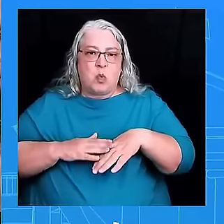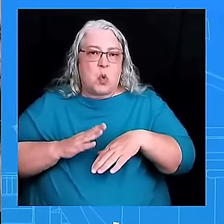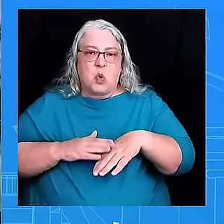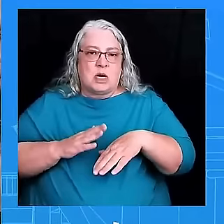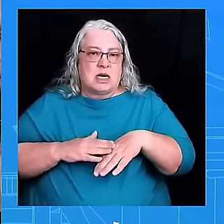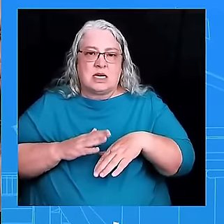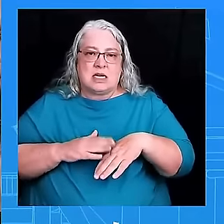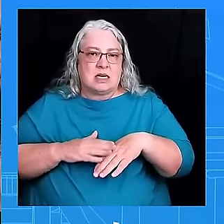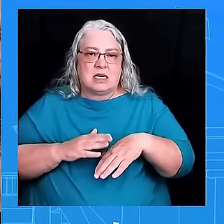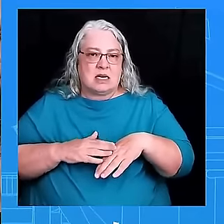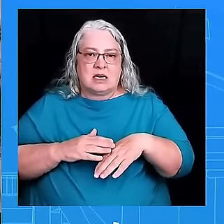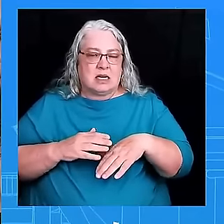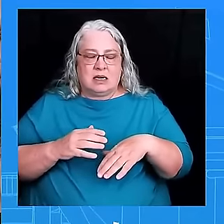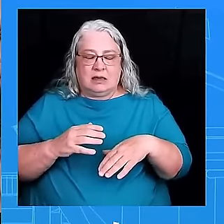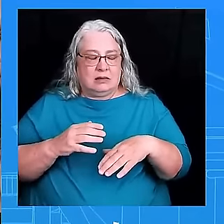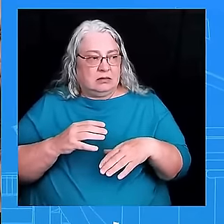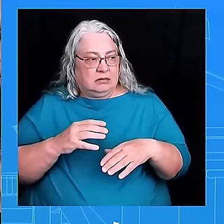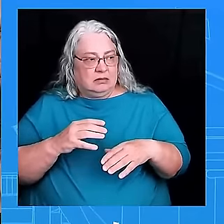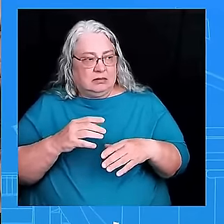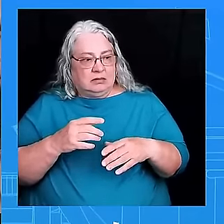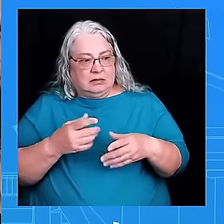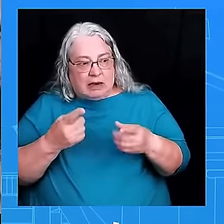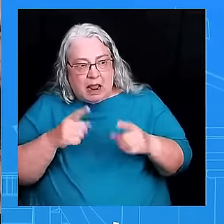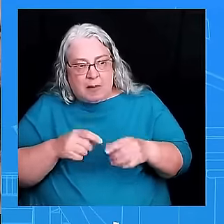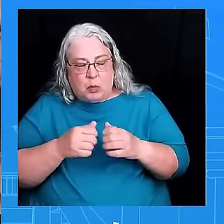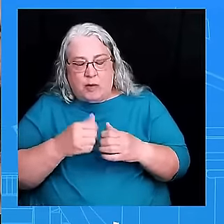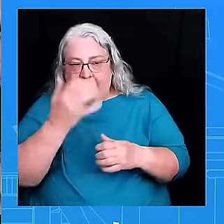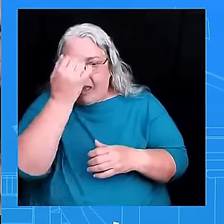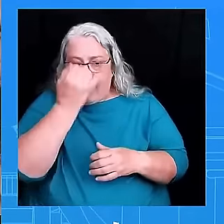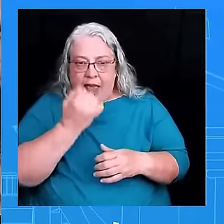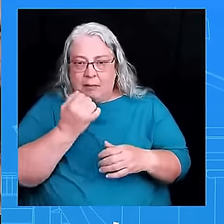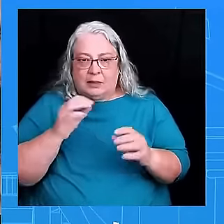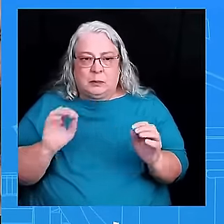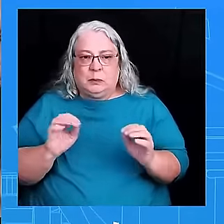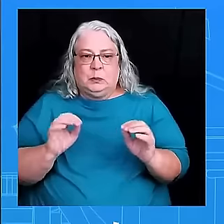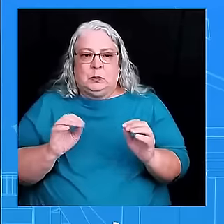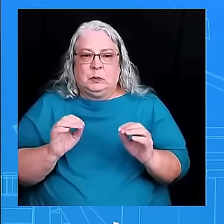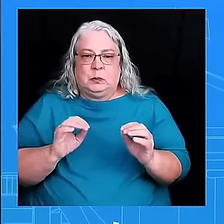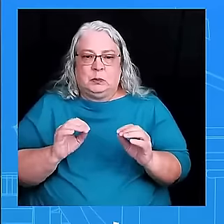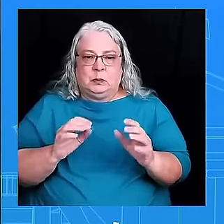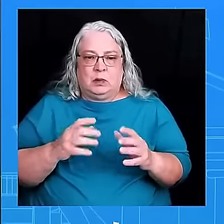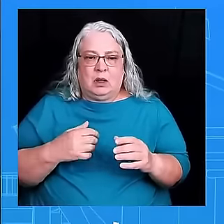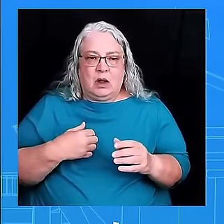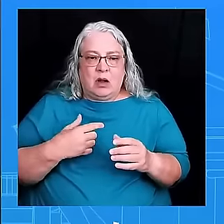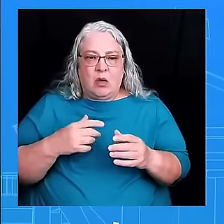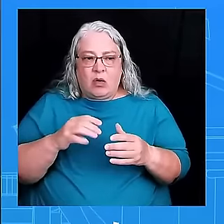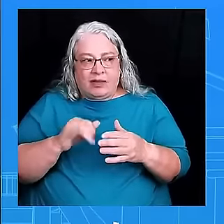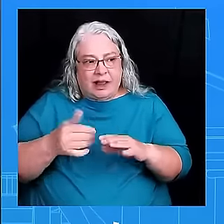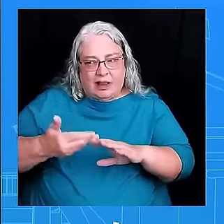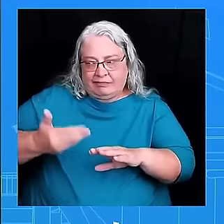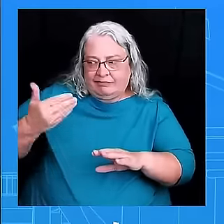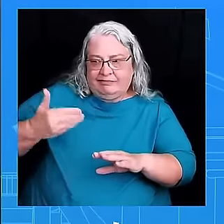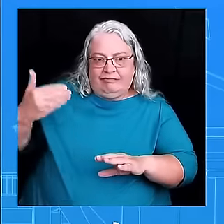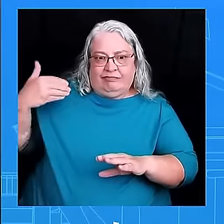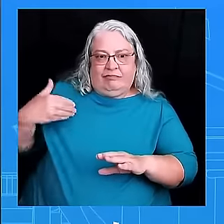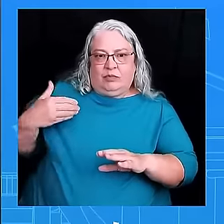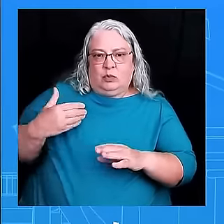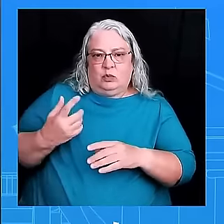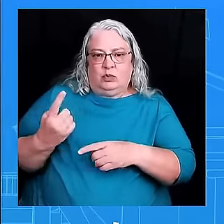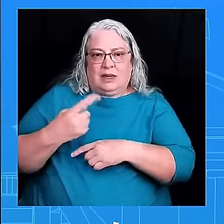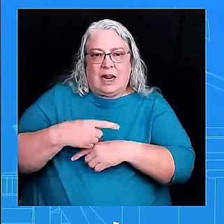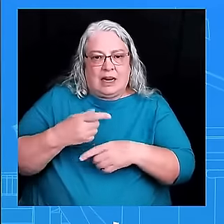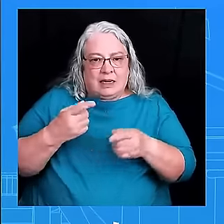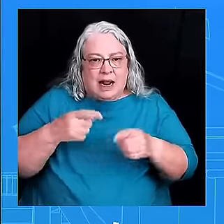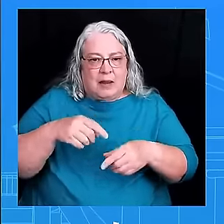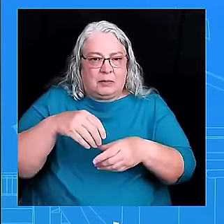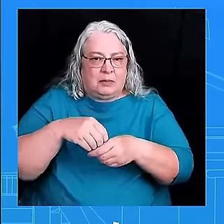have happened in the last few days with Israel taking countermeasures? So I'm not going to preview the president's message before he has a chance